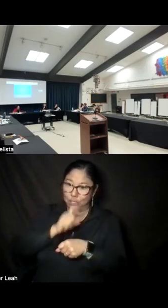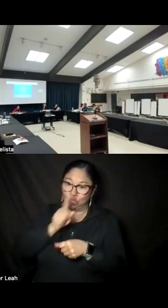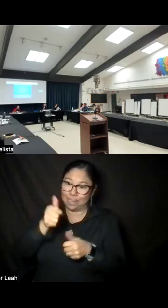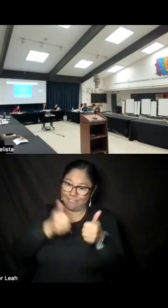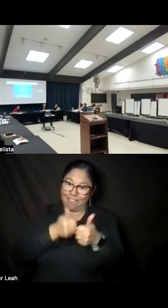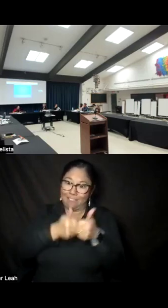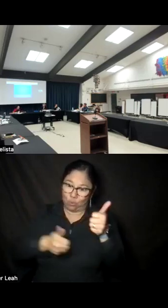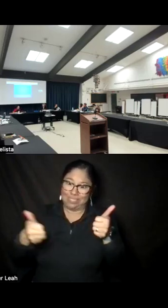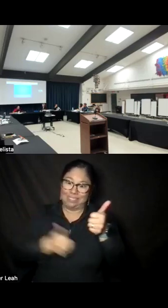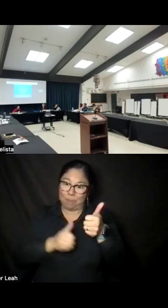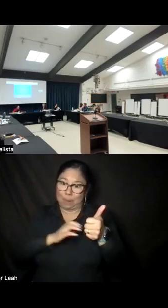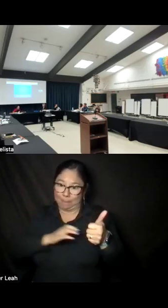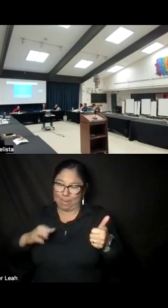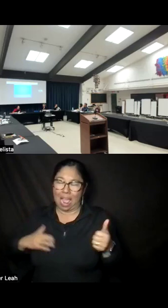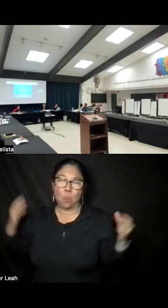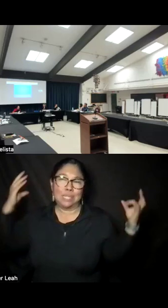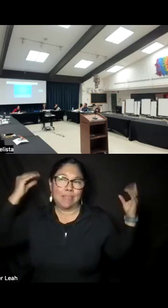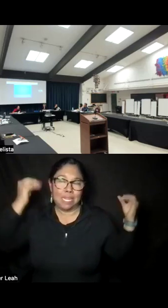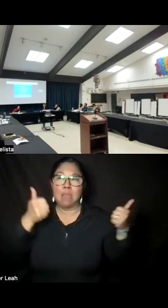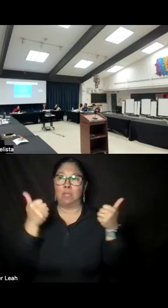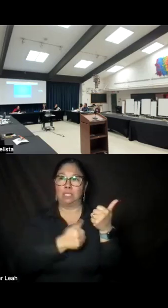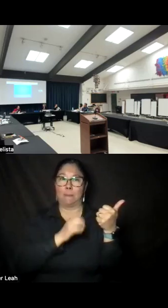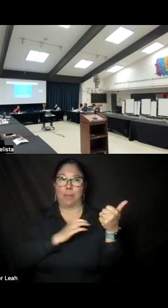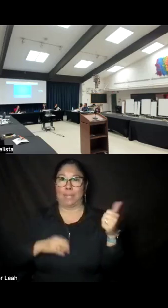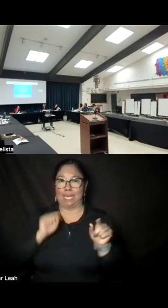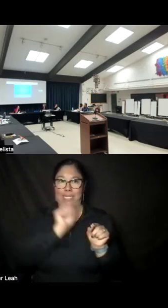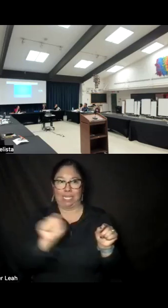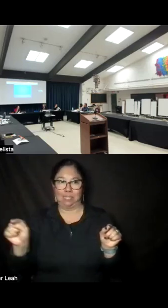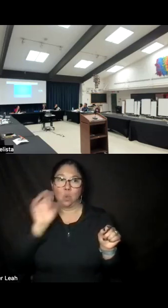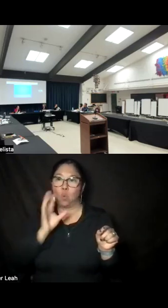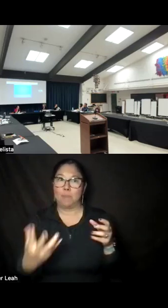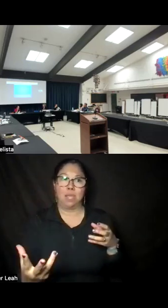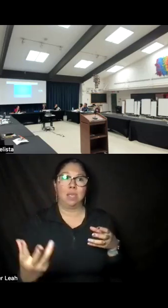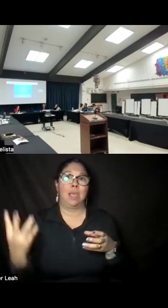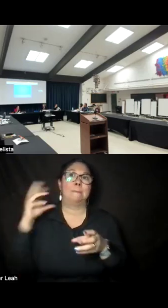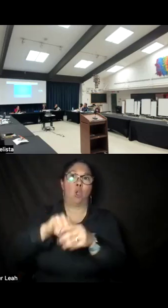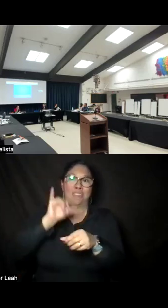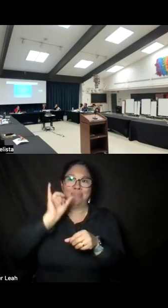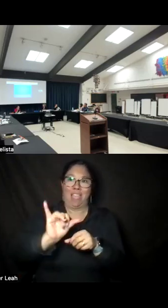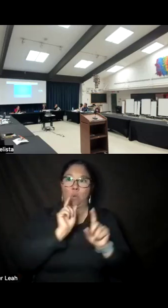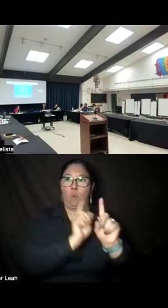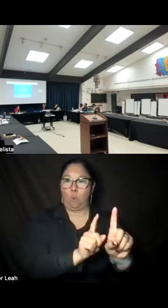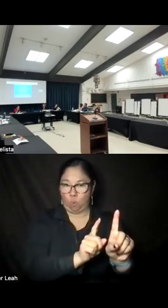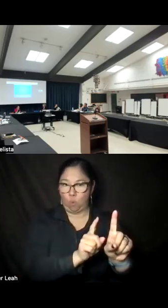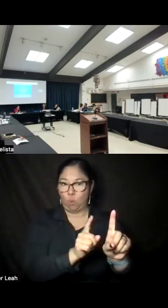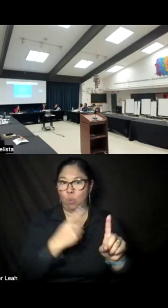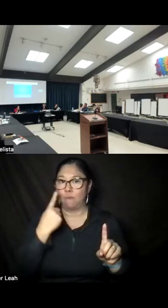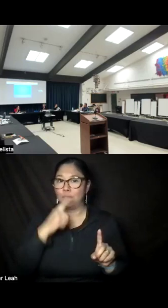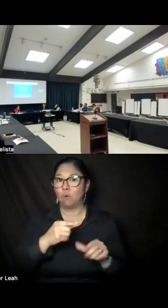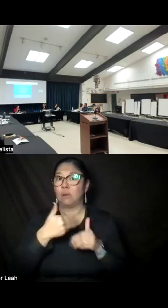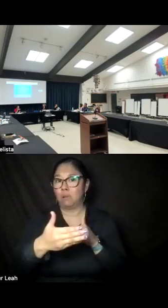subcommittee, I was thinking that the subcommittees would be part of that endeavor for